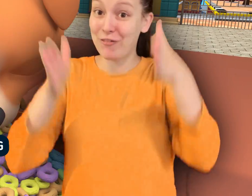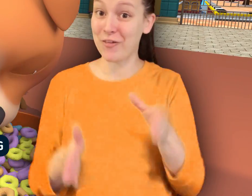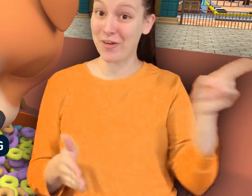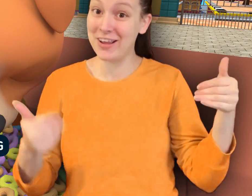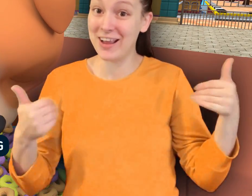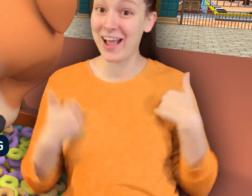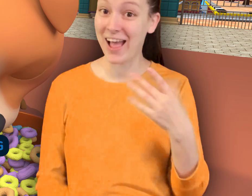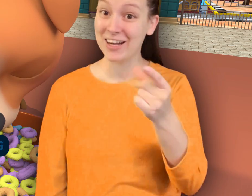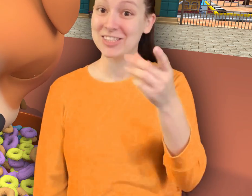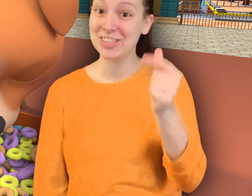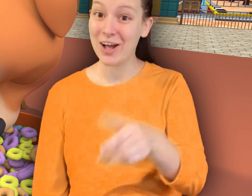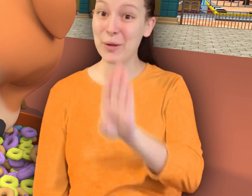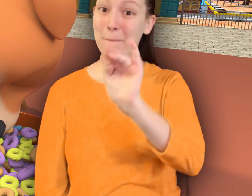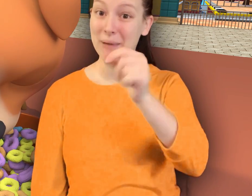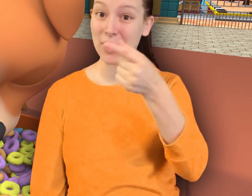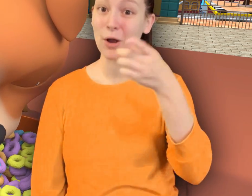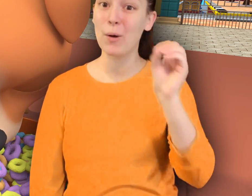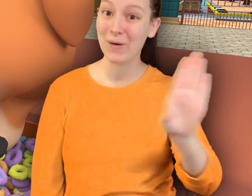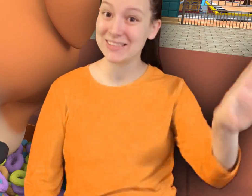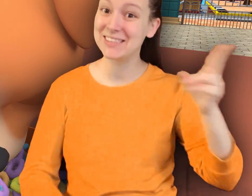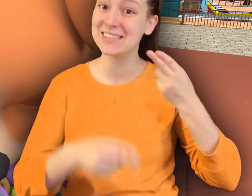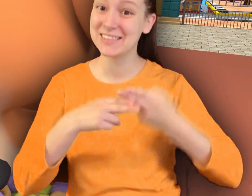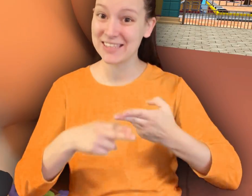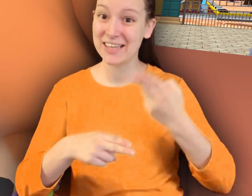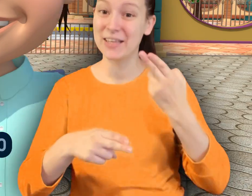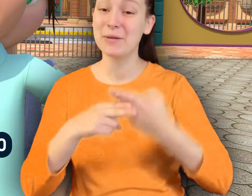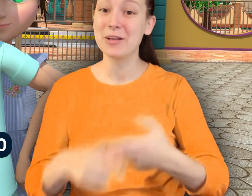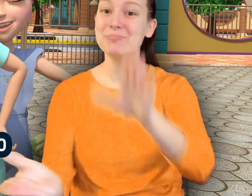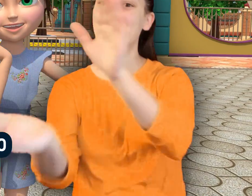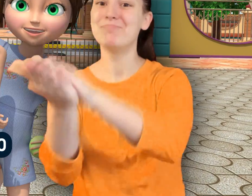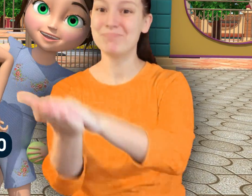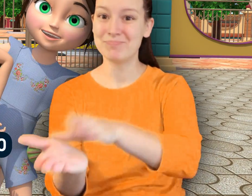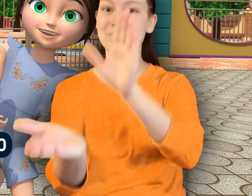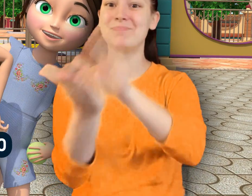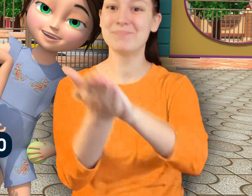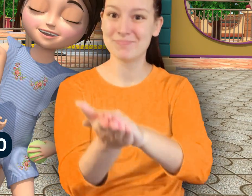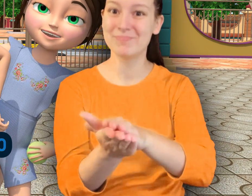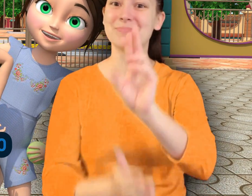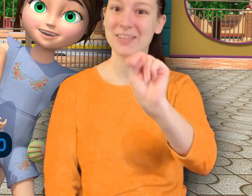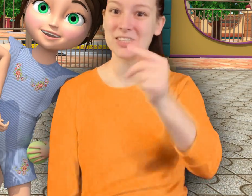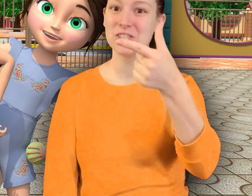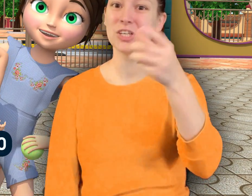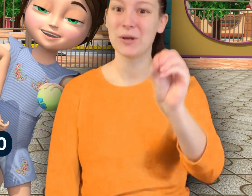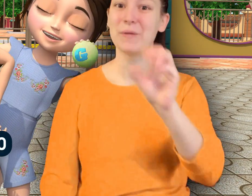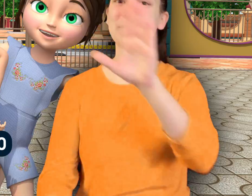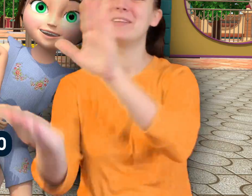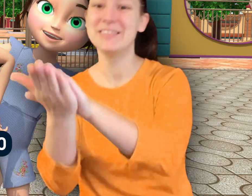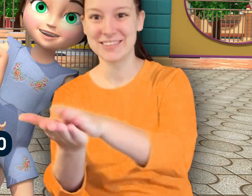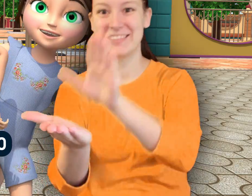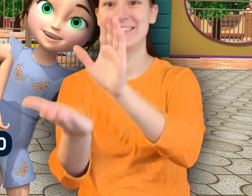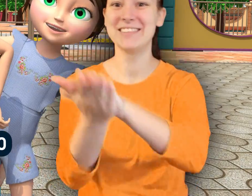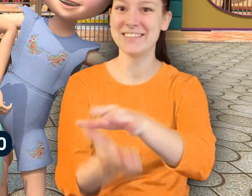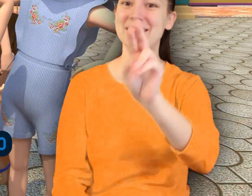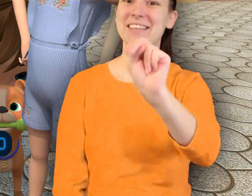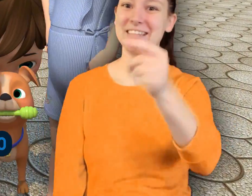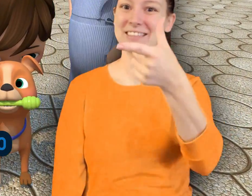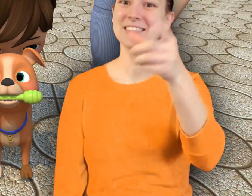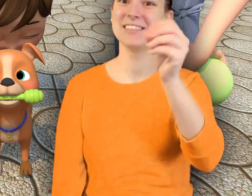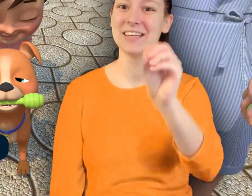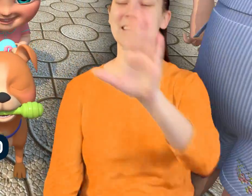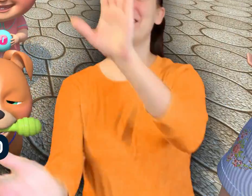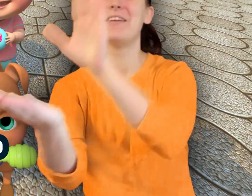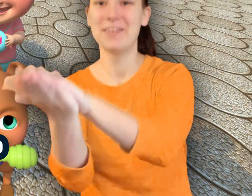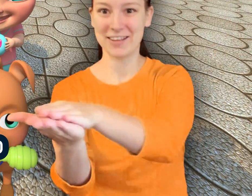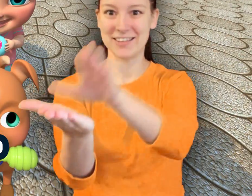there was a farmer who had a dog and Bingo was his name oh NGO